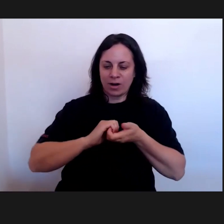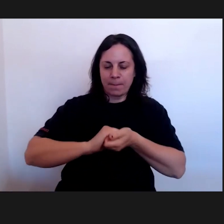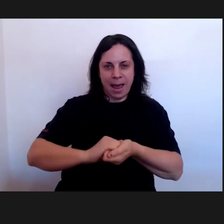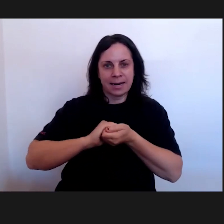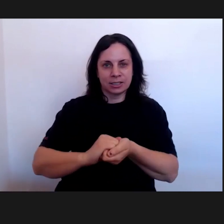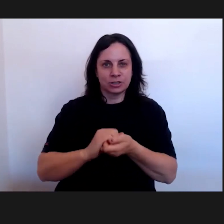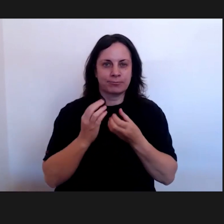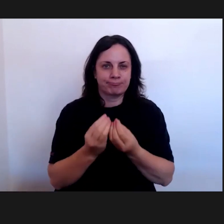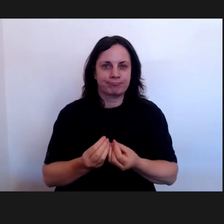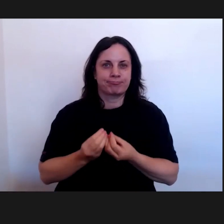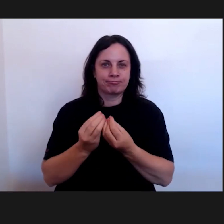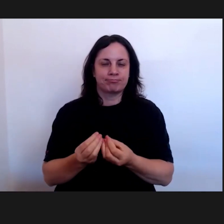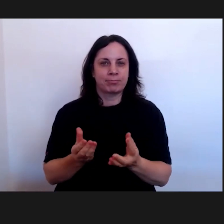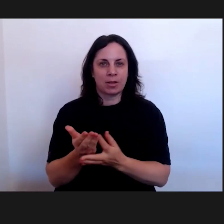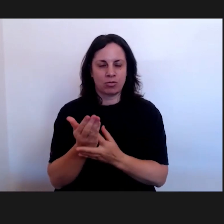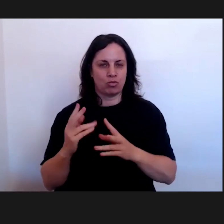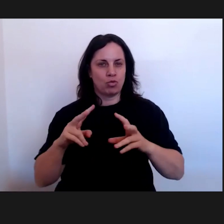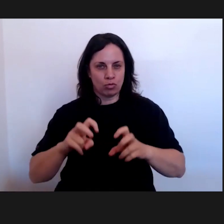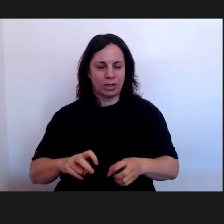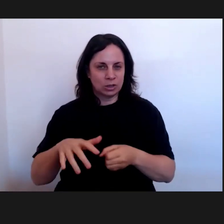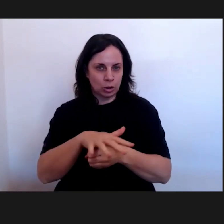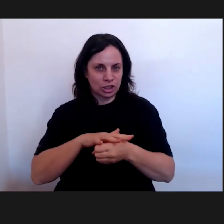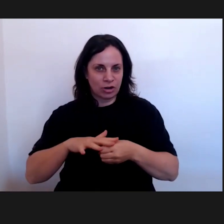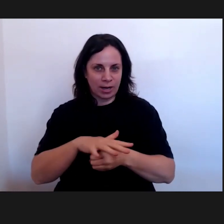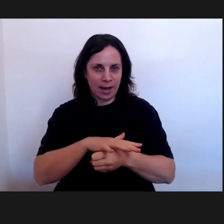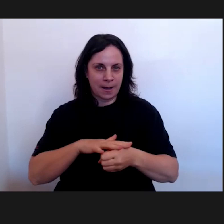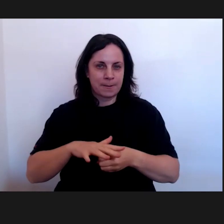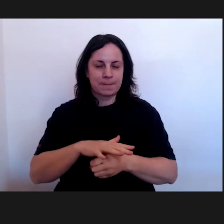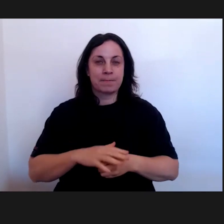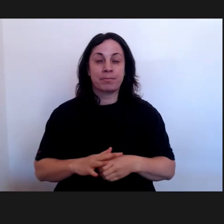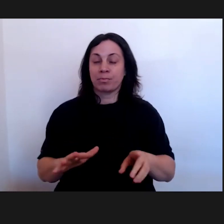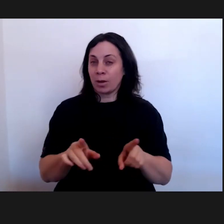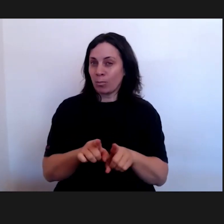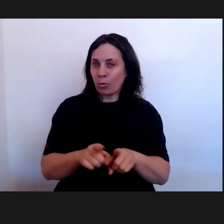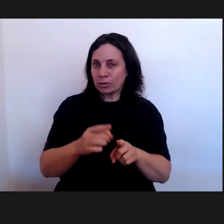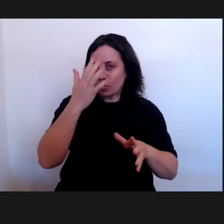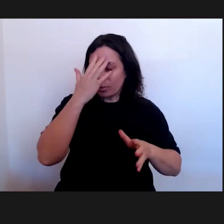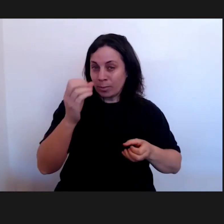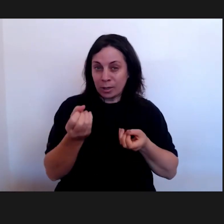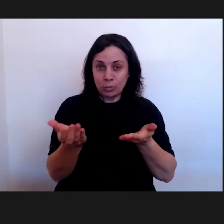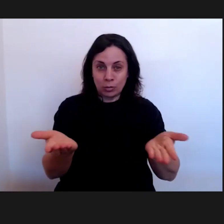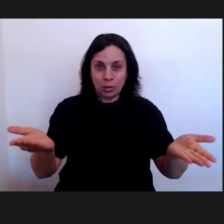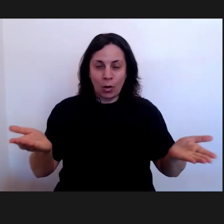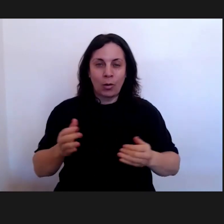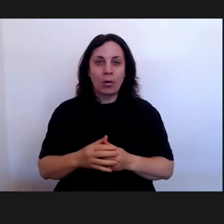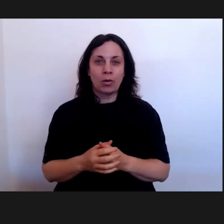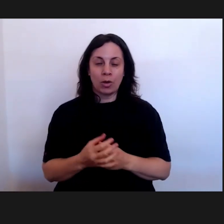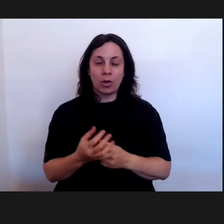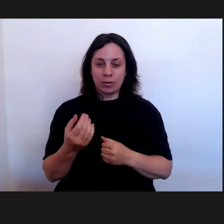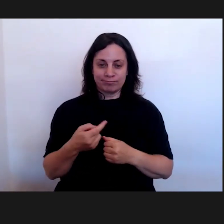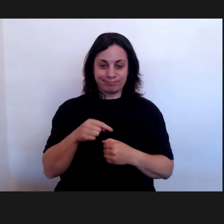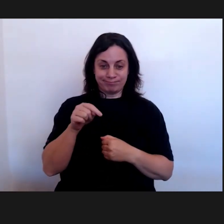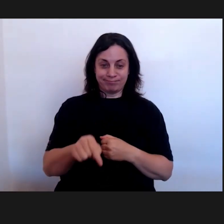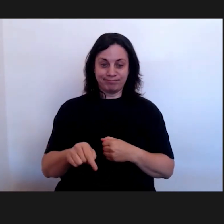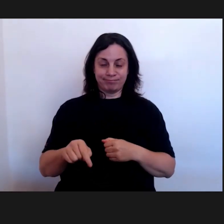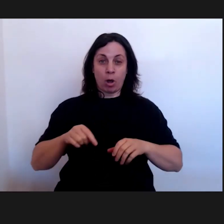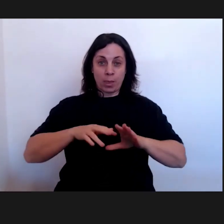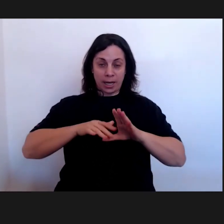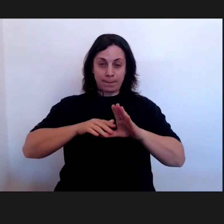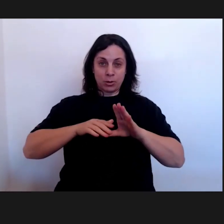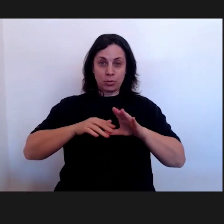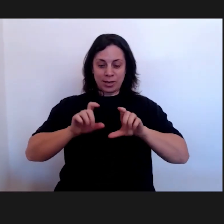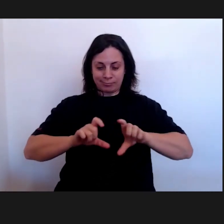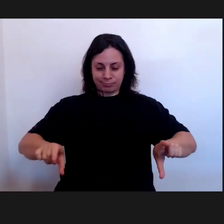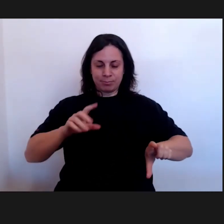this research field. And also just to let you know that there are Q&A tabs at the bottom of this